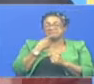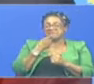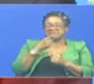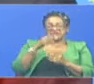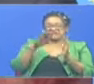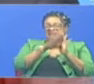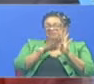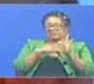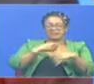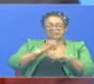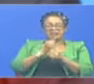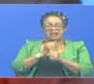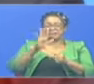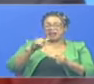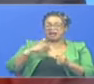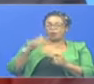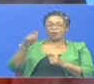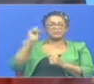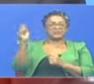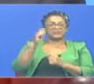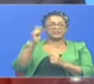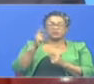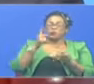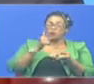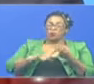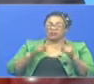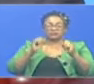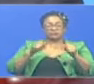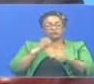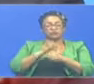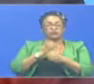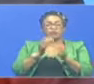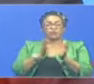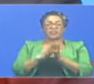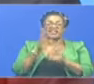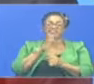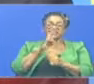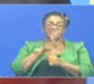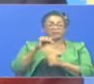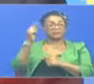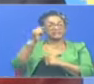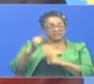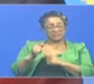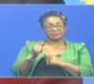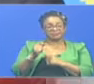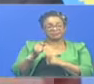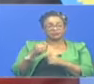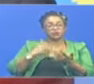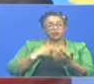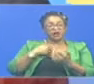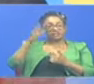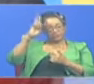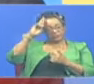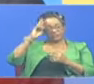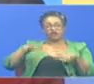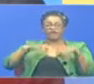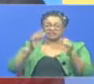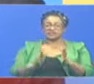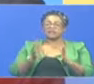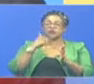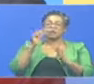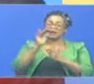Kenya doing with regards to these threats that are coming from Tanzania? Number two, there are police officers who are asking people in